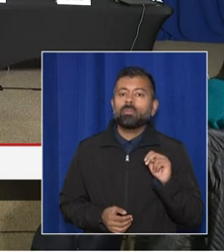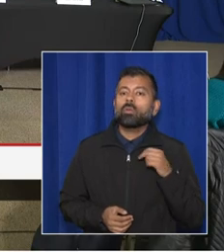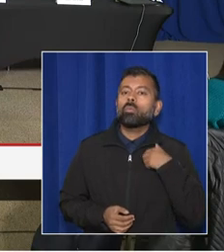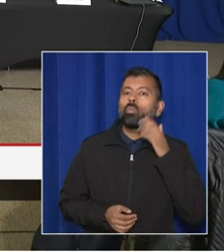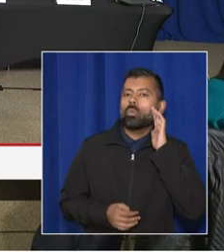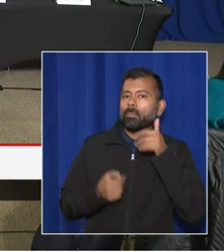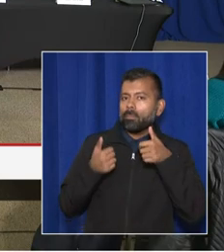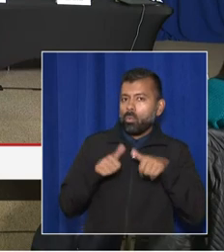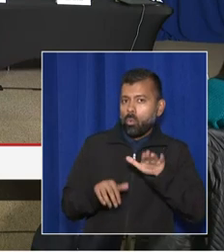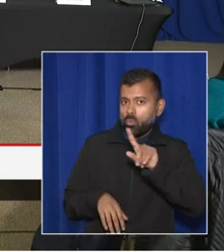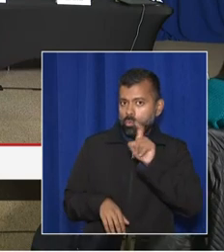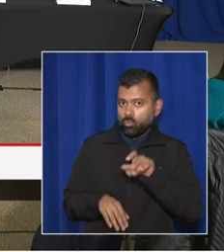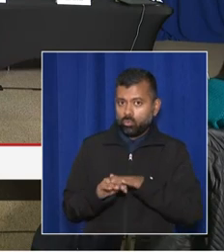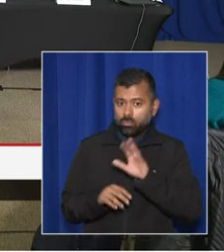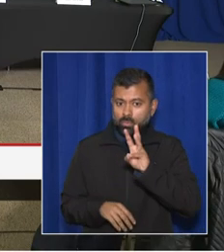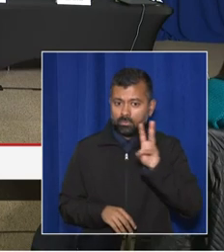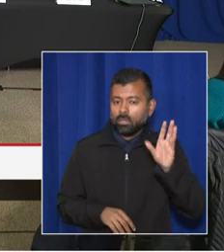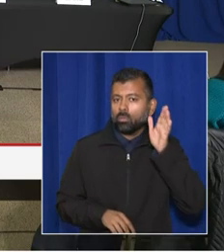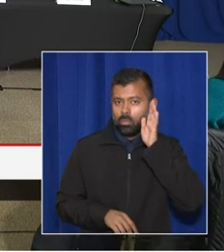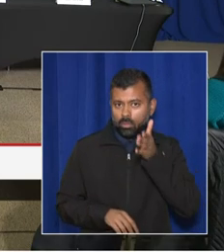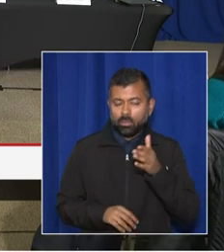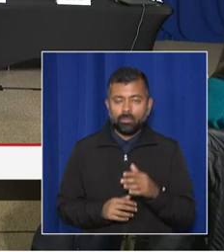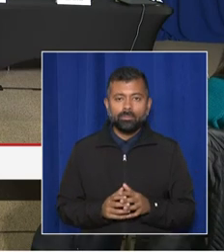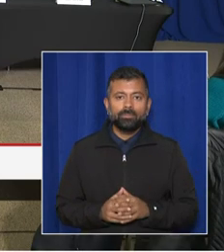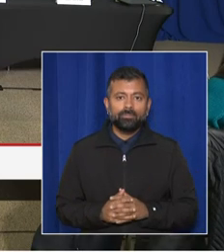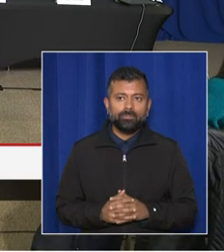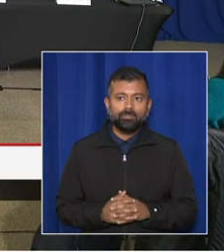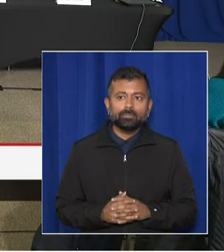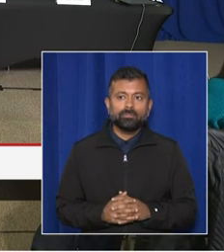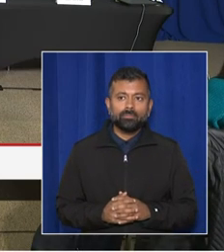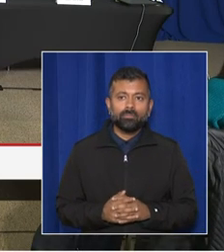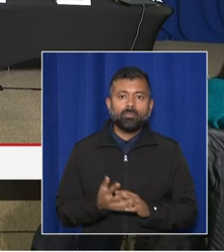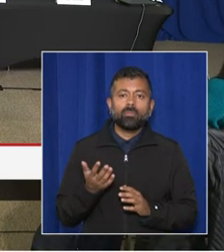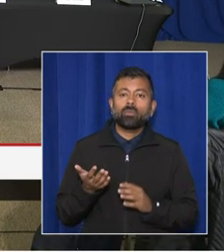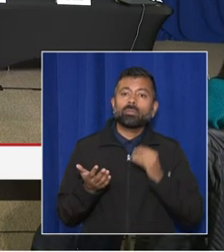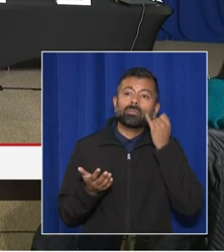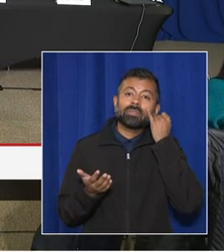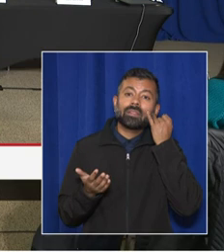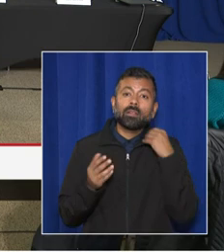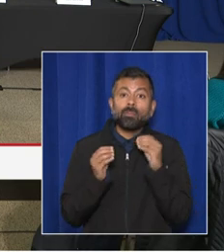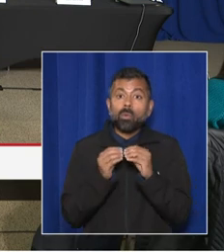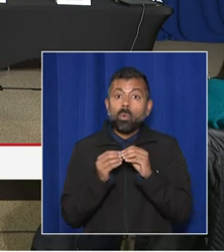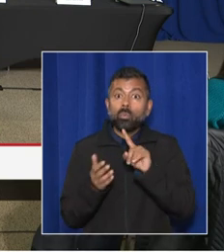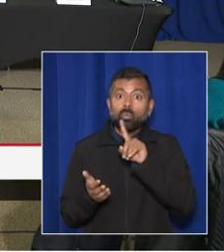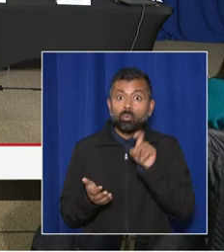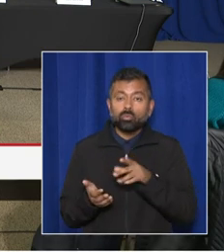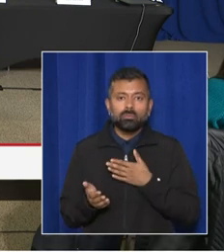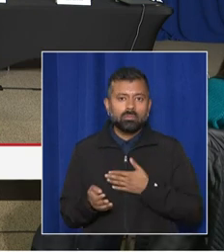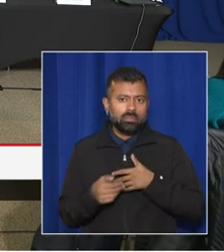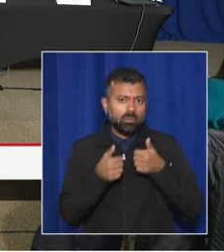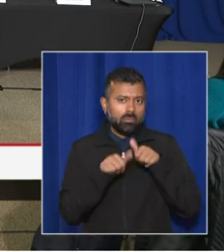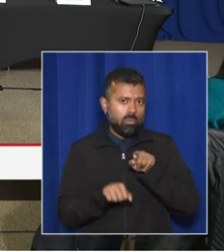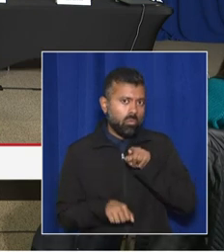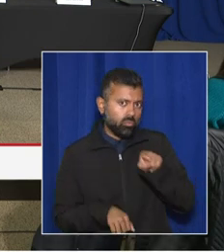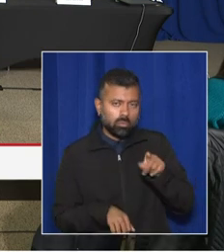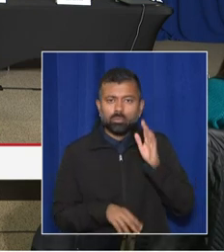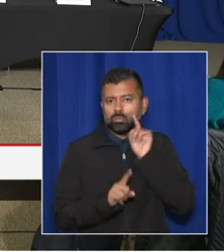watching, please go to fedsupport.dc.gov and we'll post the answers to these questions. And you can also continue to ask questions as well.